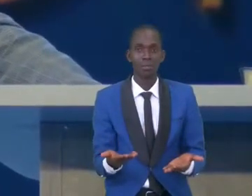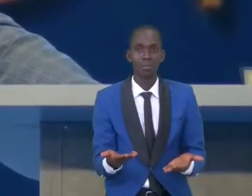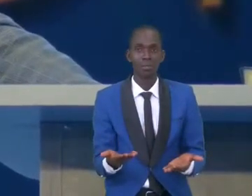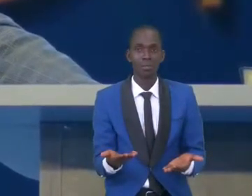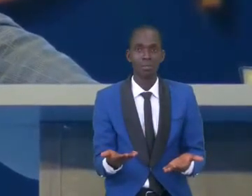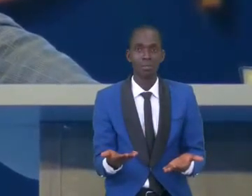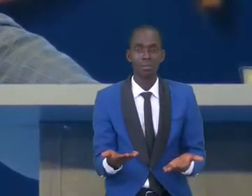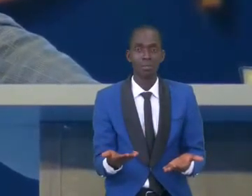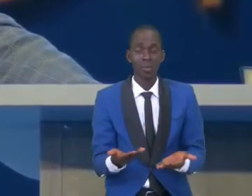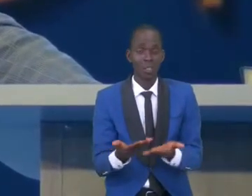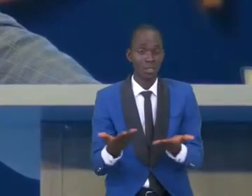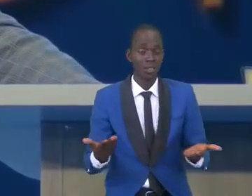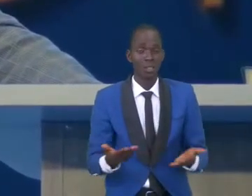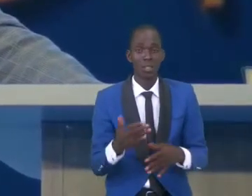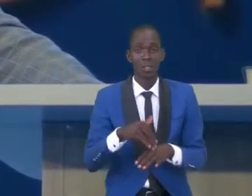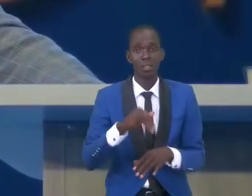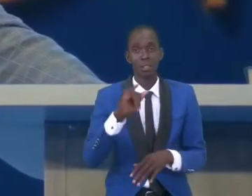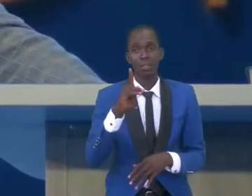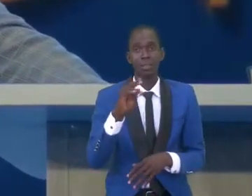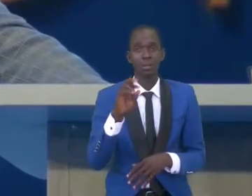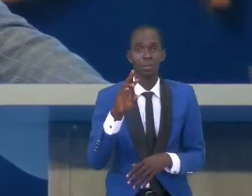at the Alpha location,